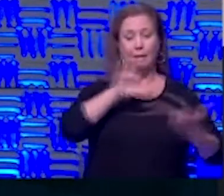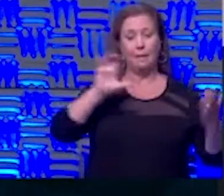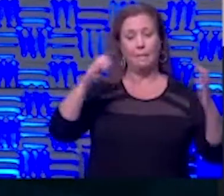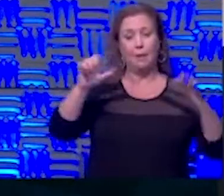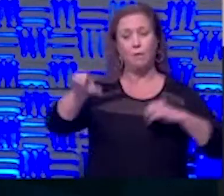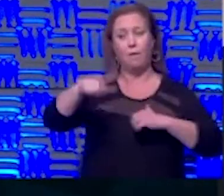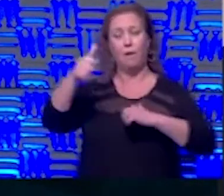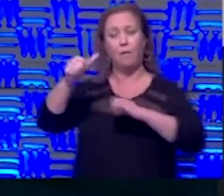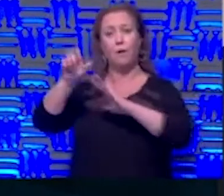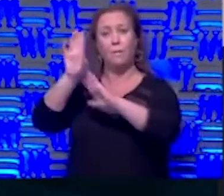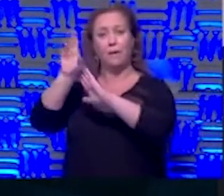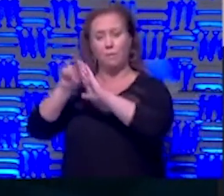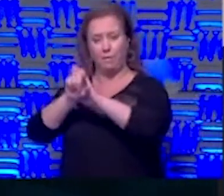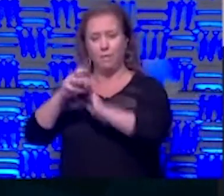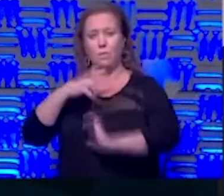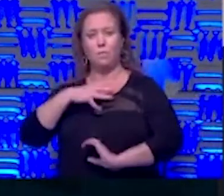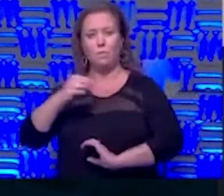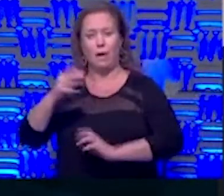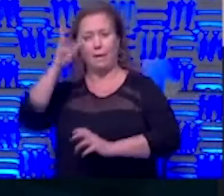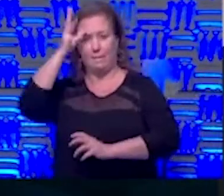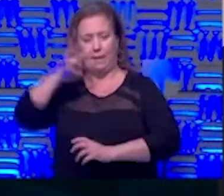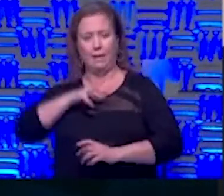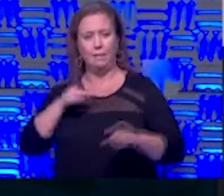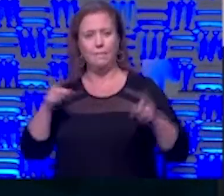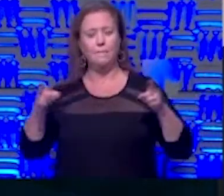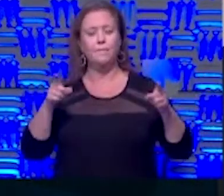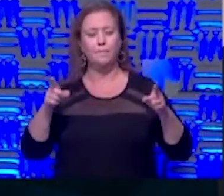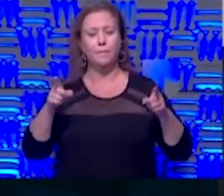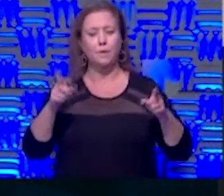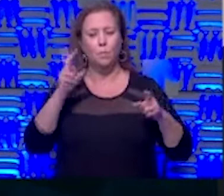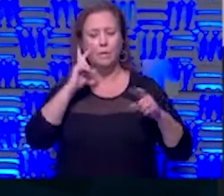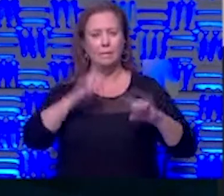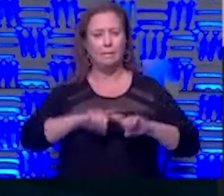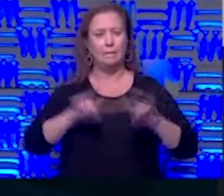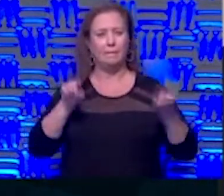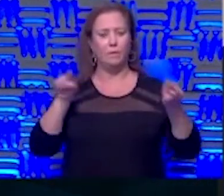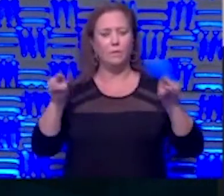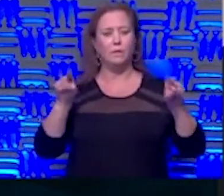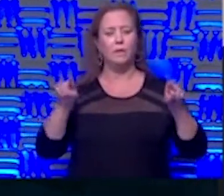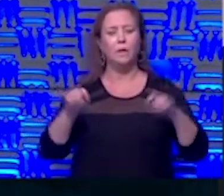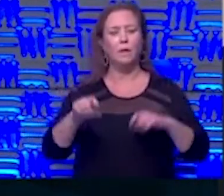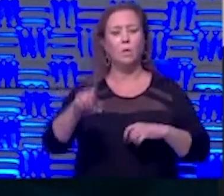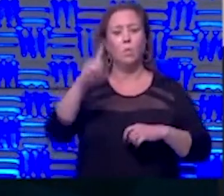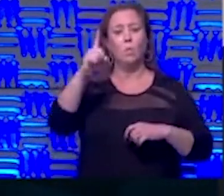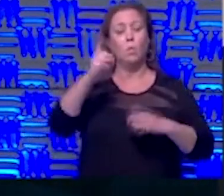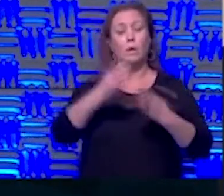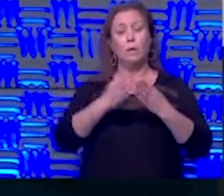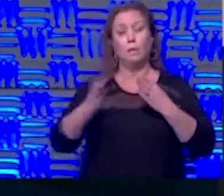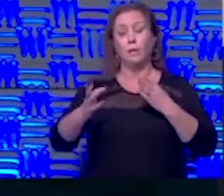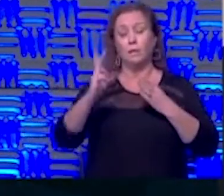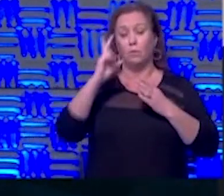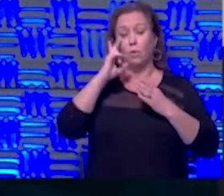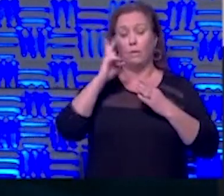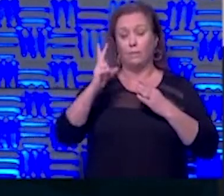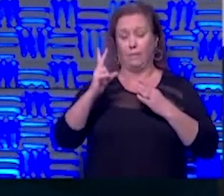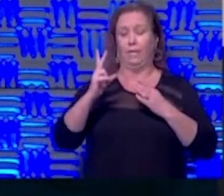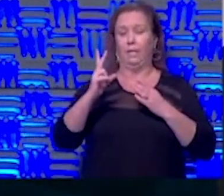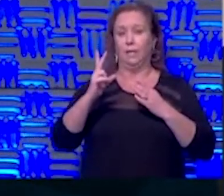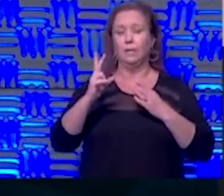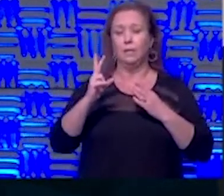groups, including white males. And I think that one of the things that we have made an